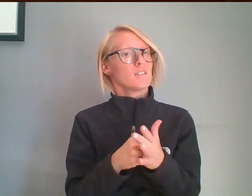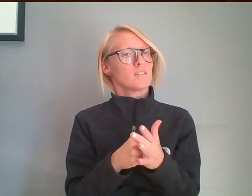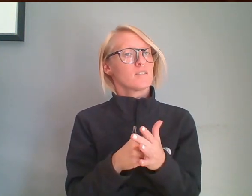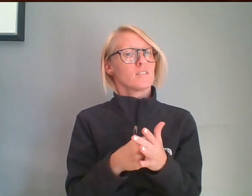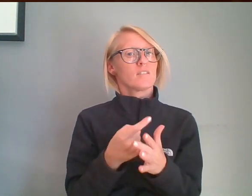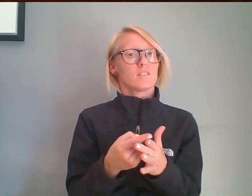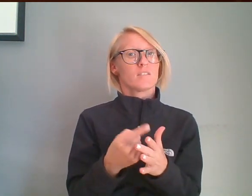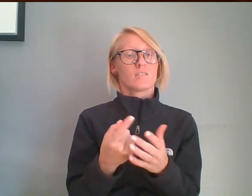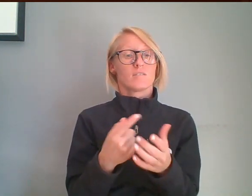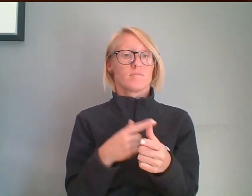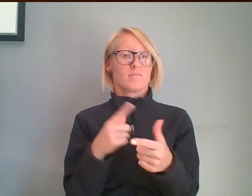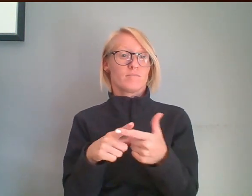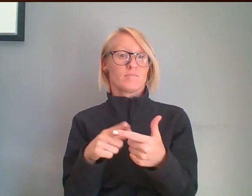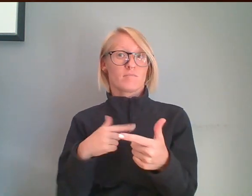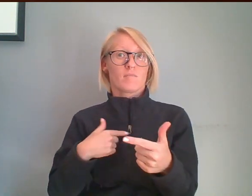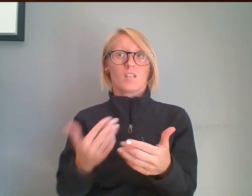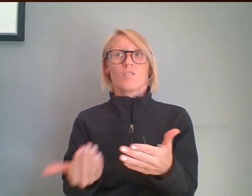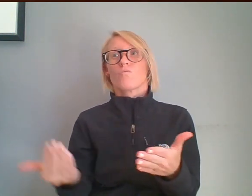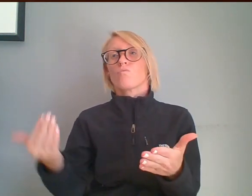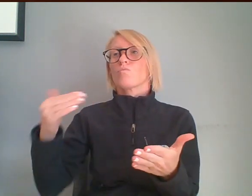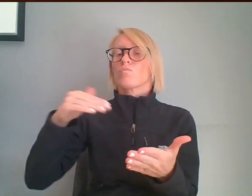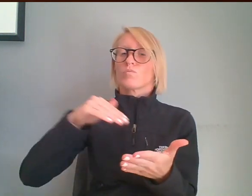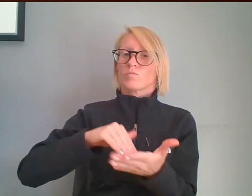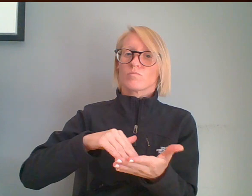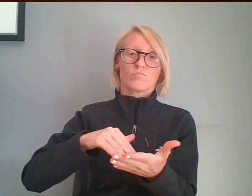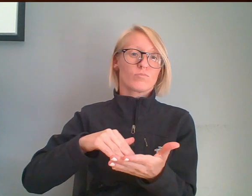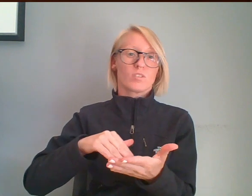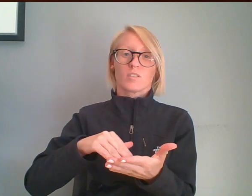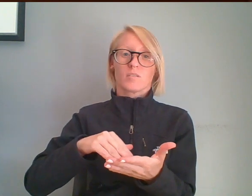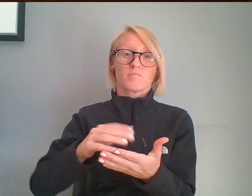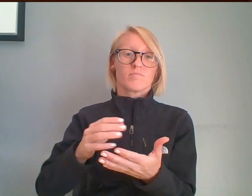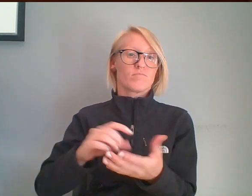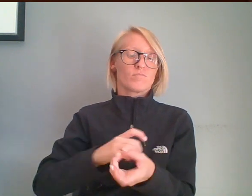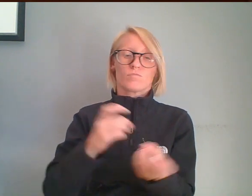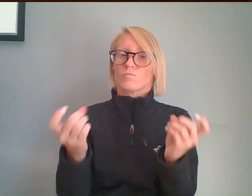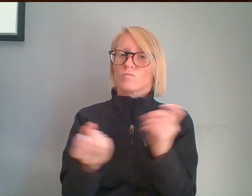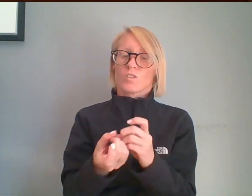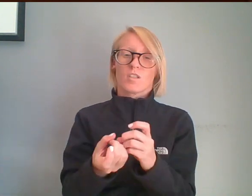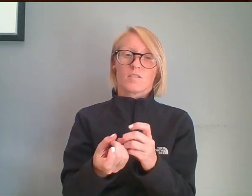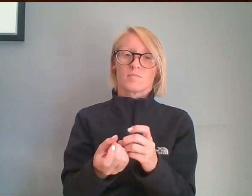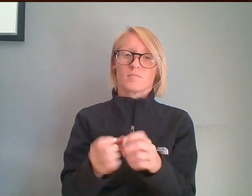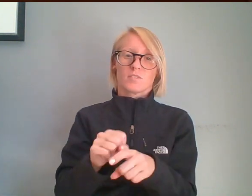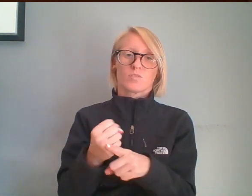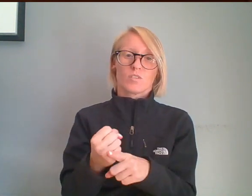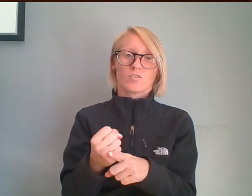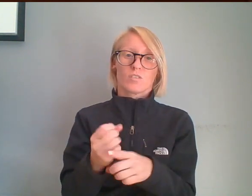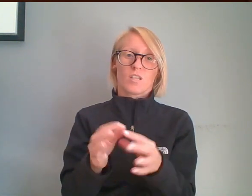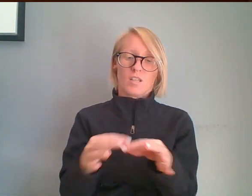it when we reframe the situation as a conversation, and we do it when we become